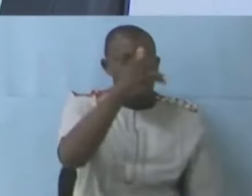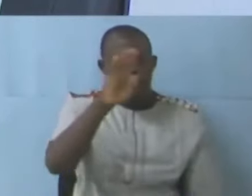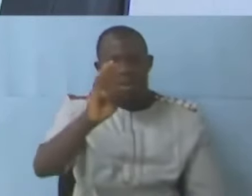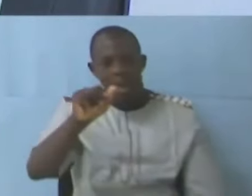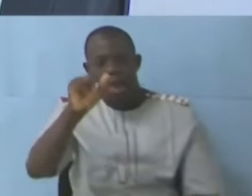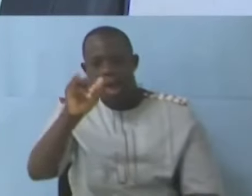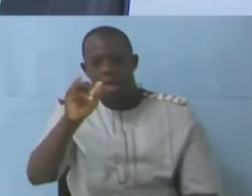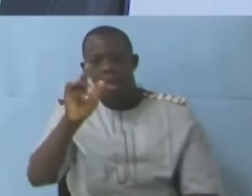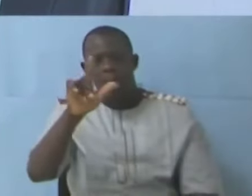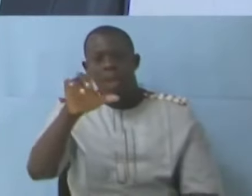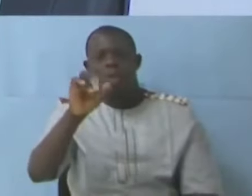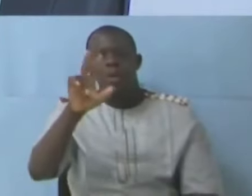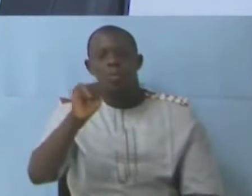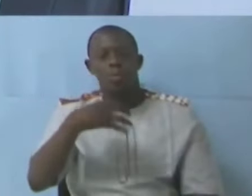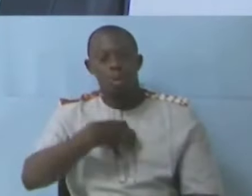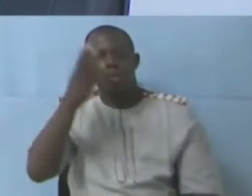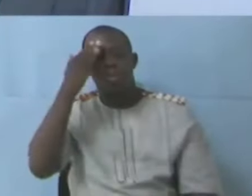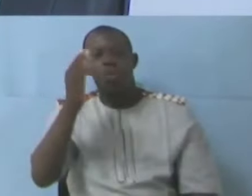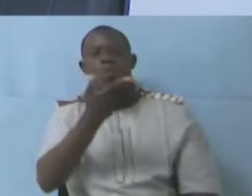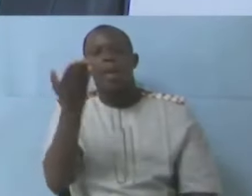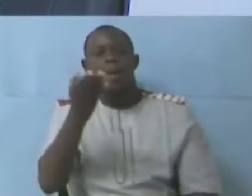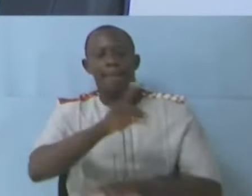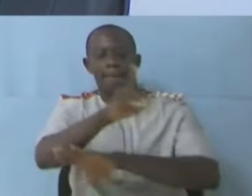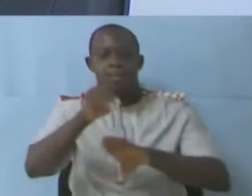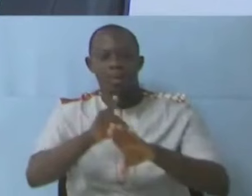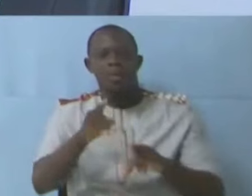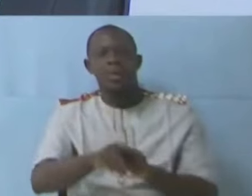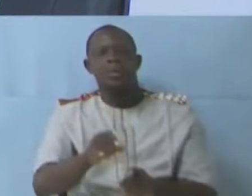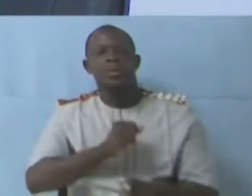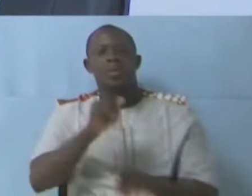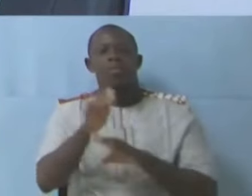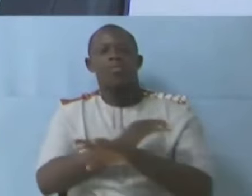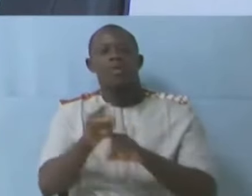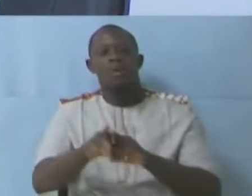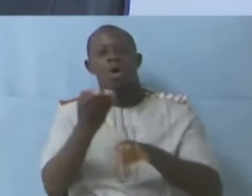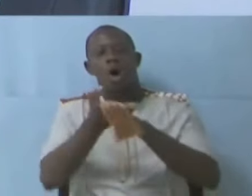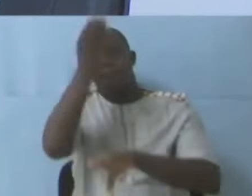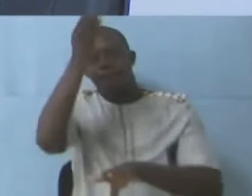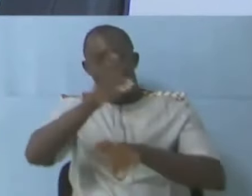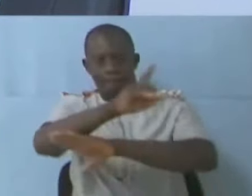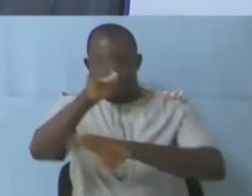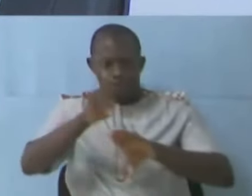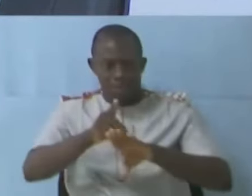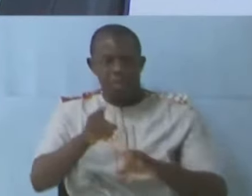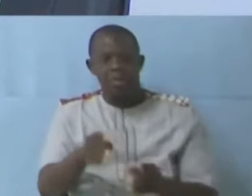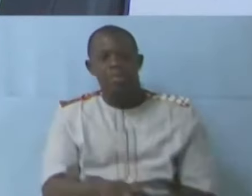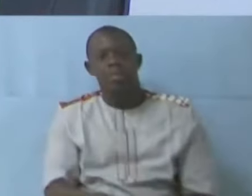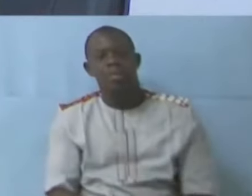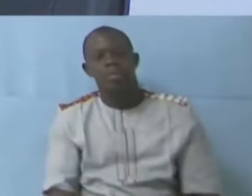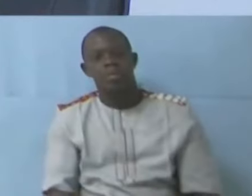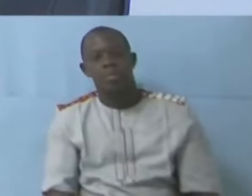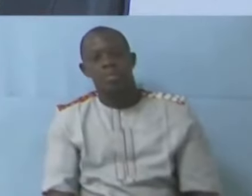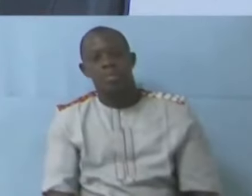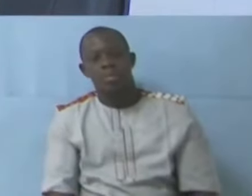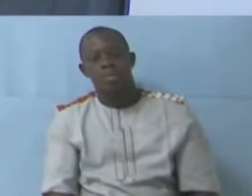called Bailo to know where he is. Bailo mom mu ngi won ci kaw ci gone bi so fofu nonu mané ko no juk fa because ñi